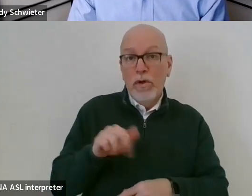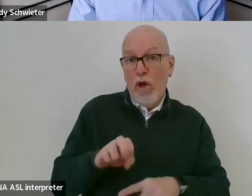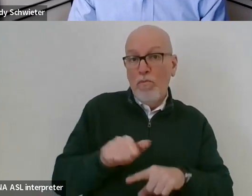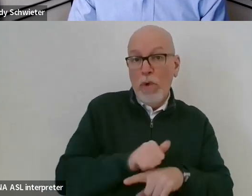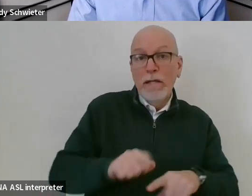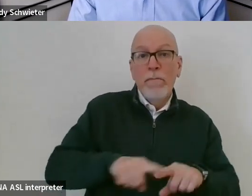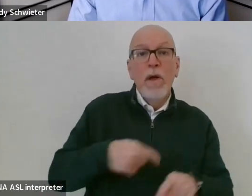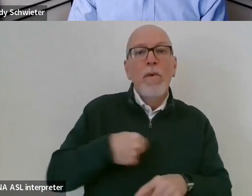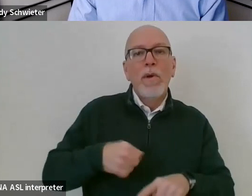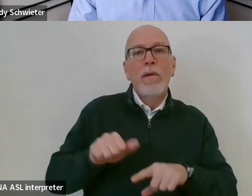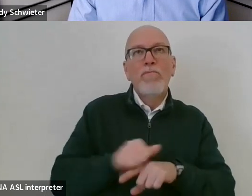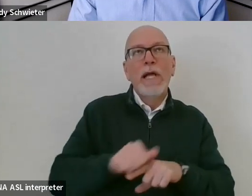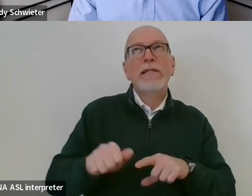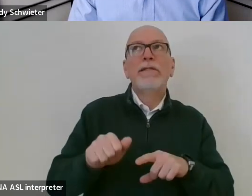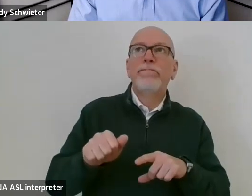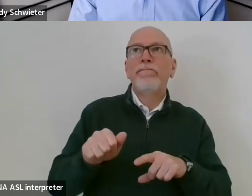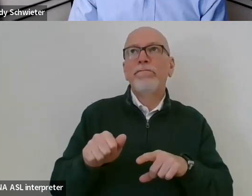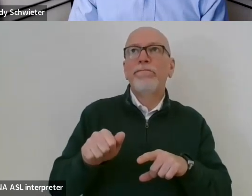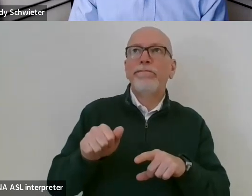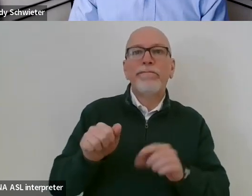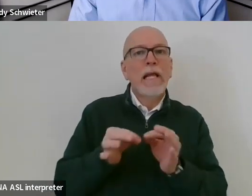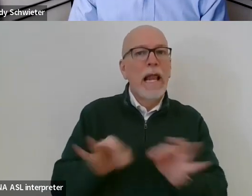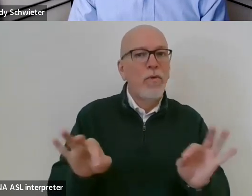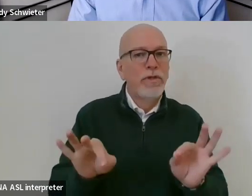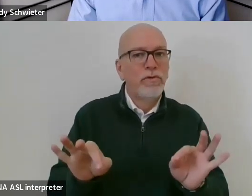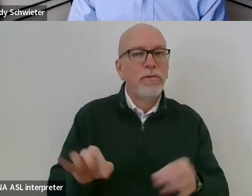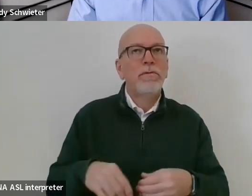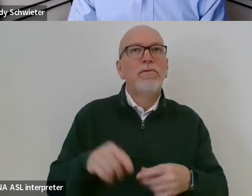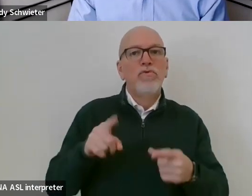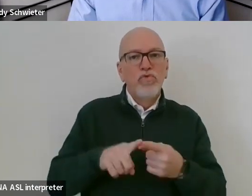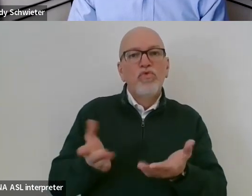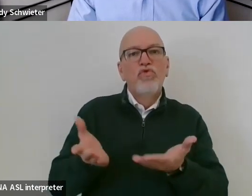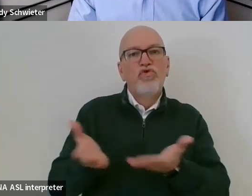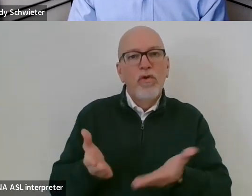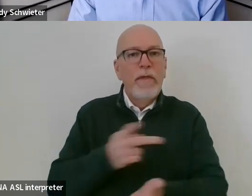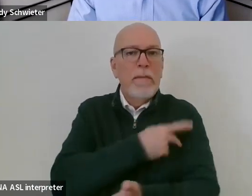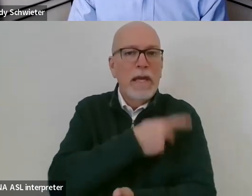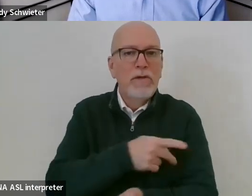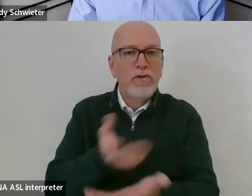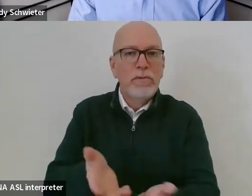we are practicing the practice of language to service the patient.